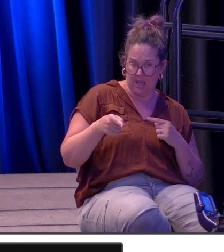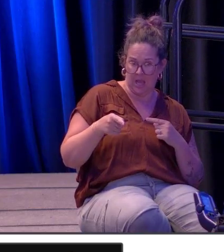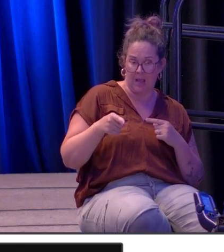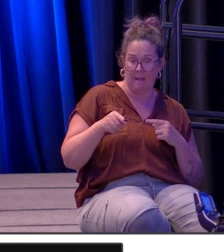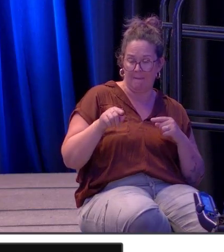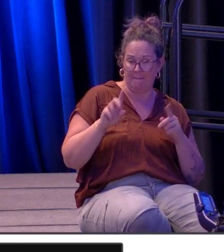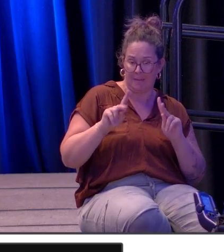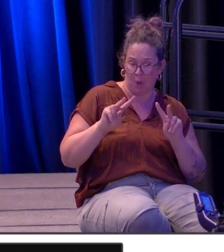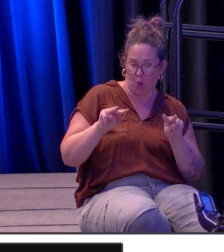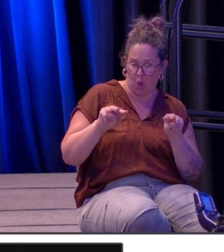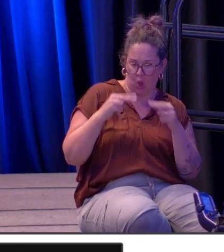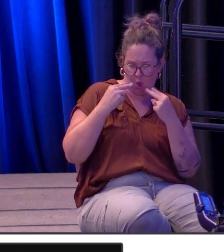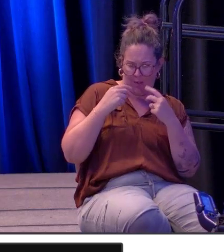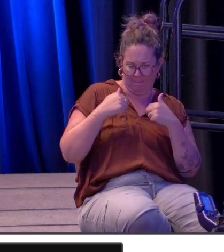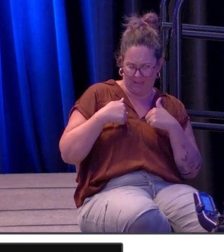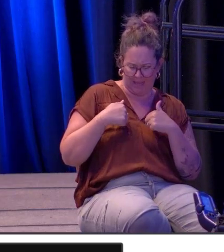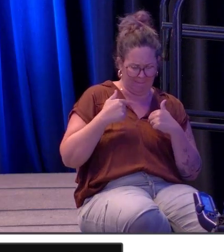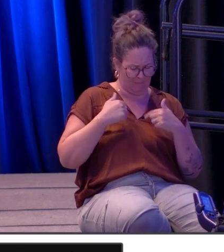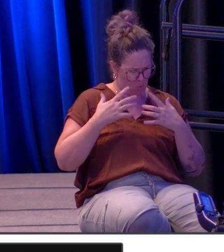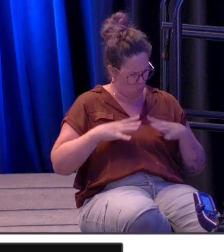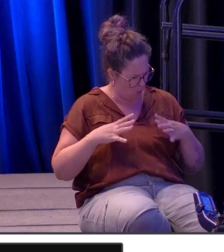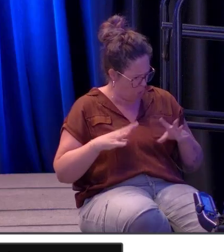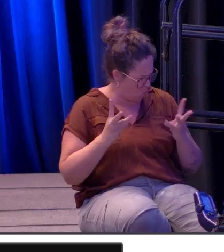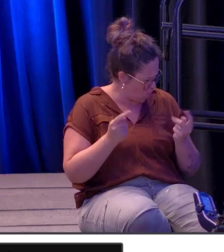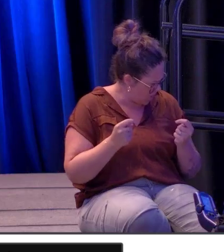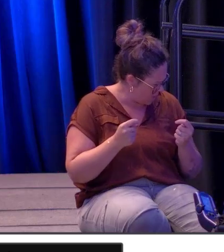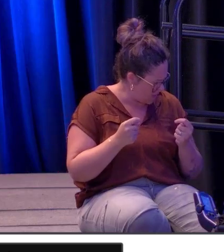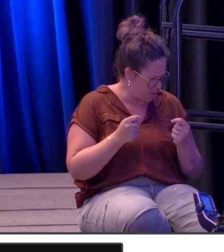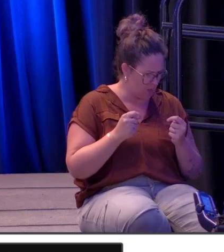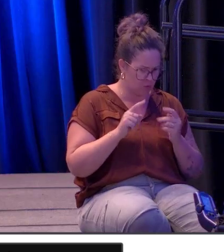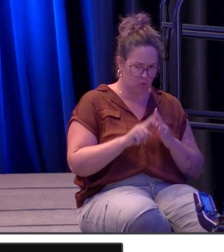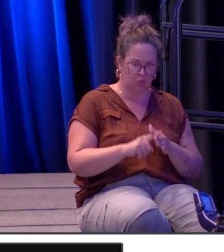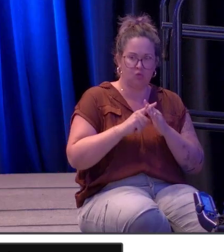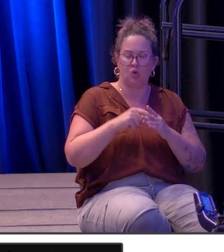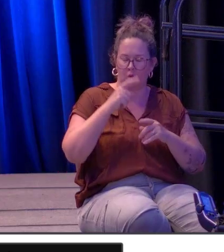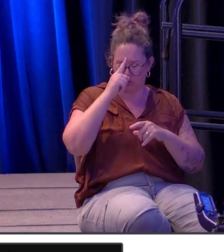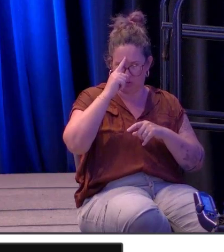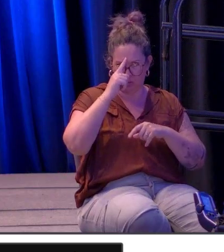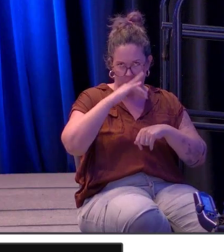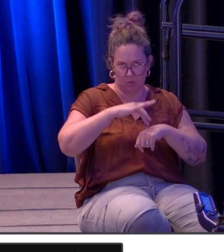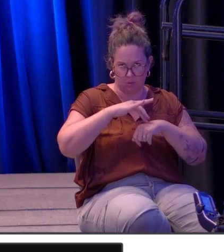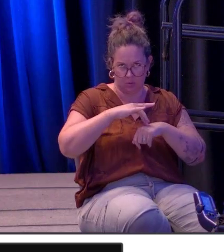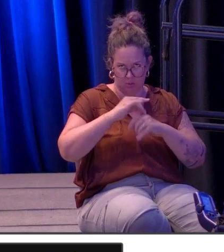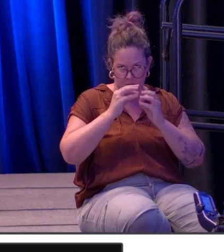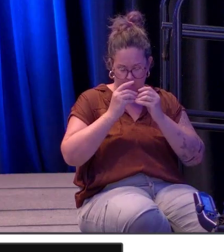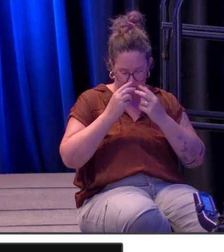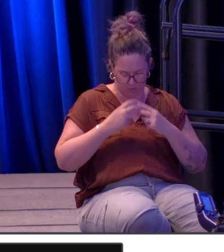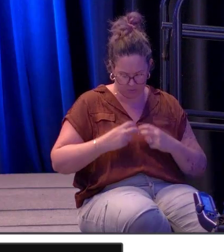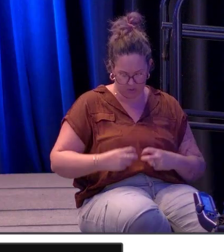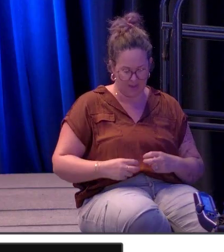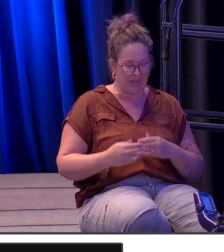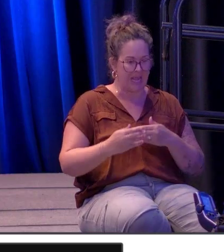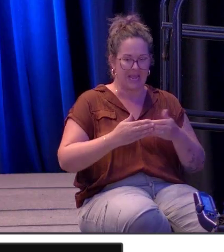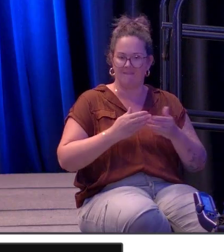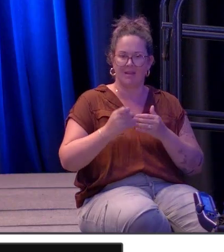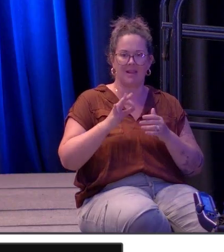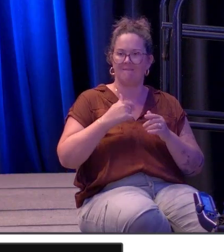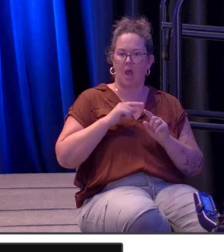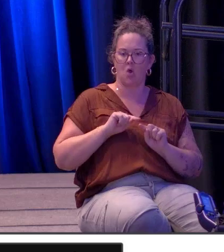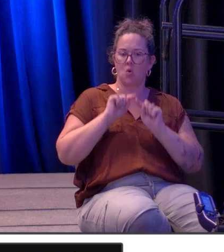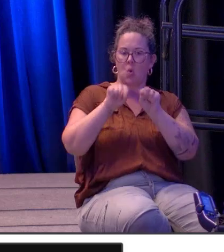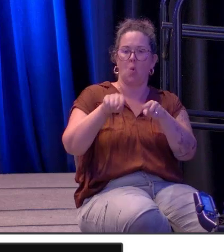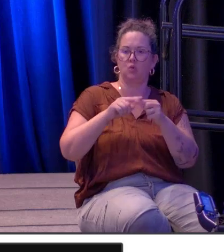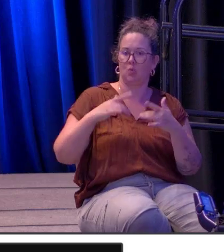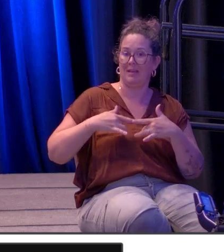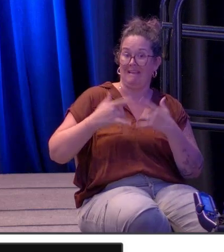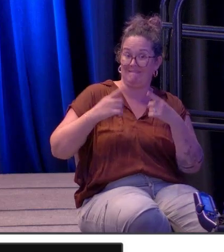me. What am I going to wear? And you start kind of going down this rabbit hole of, even if you're attending this event and it's, there's going to